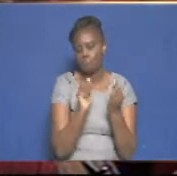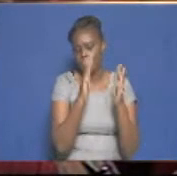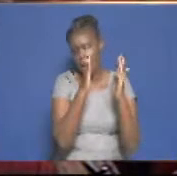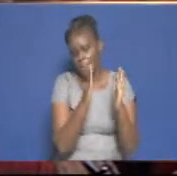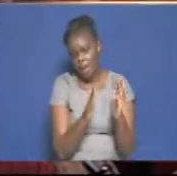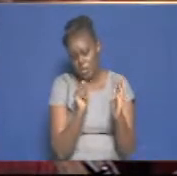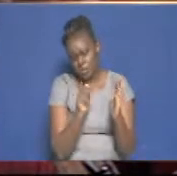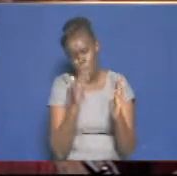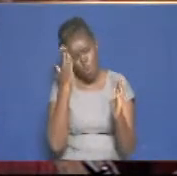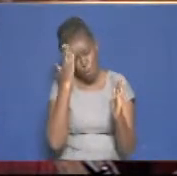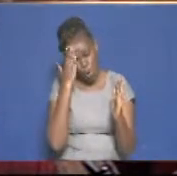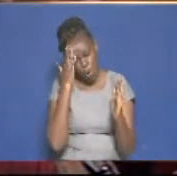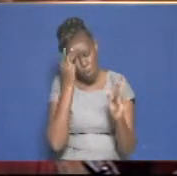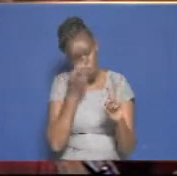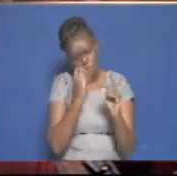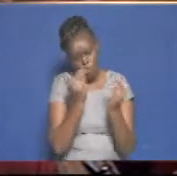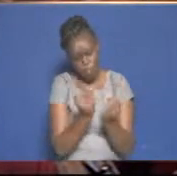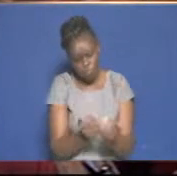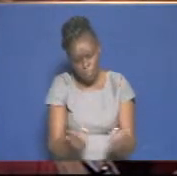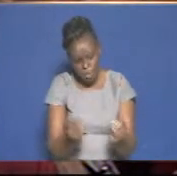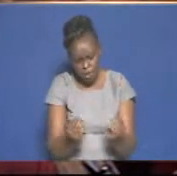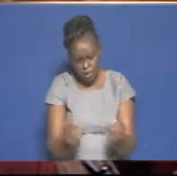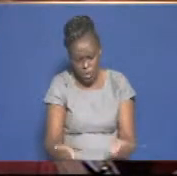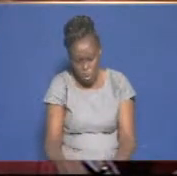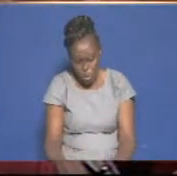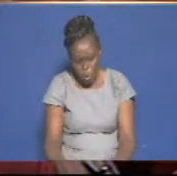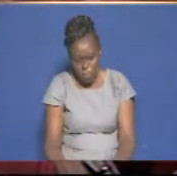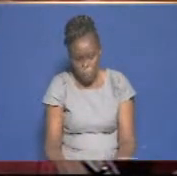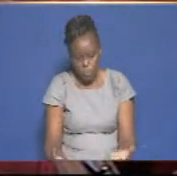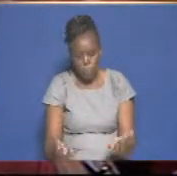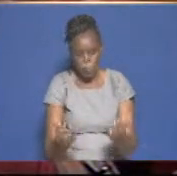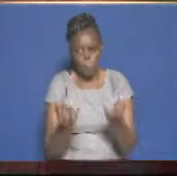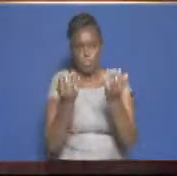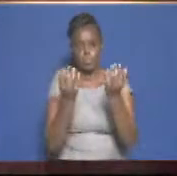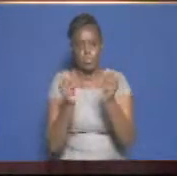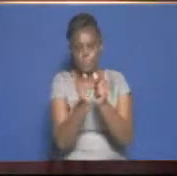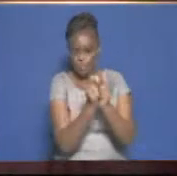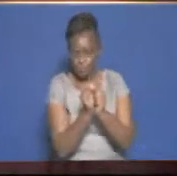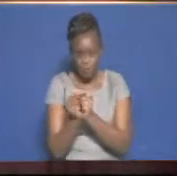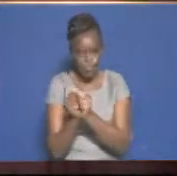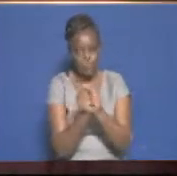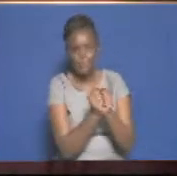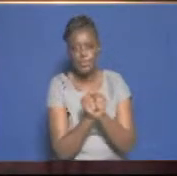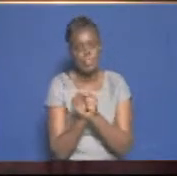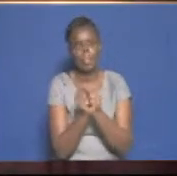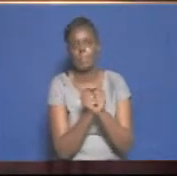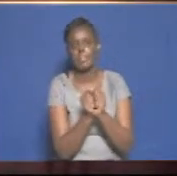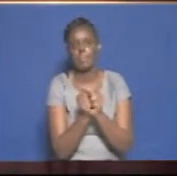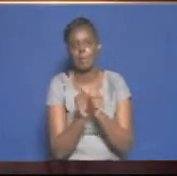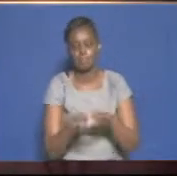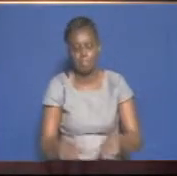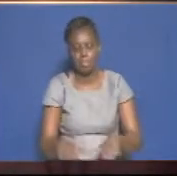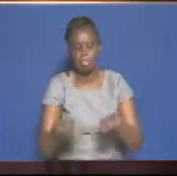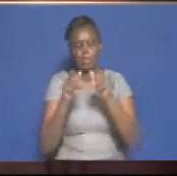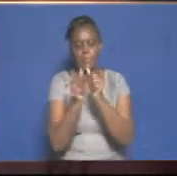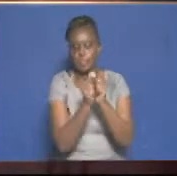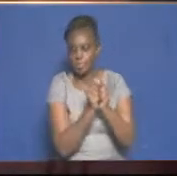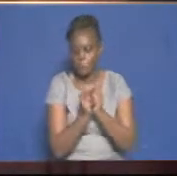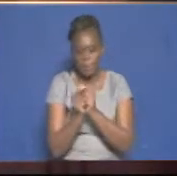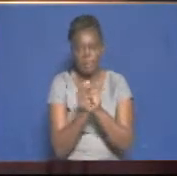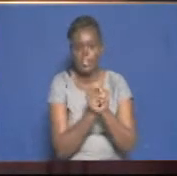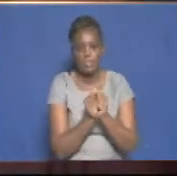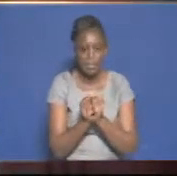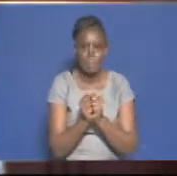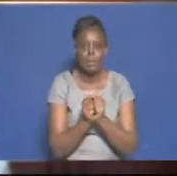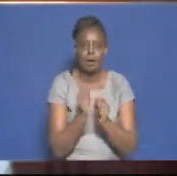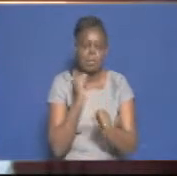I've known since childhood. We grew up together, even though I'm much older. And Jacob Midio has performed marvelously